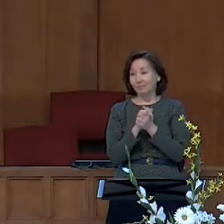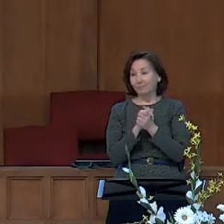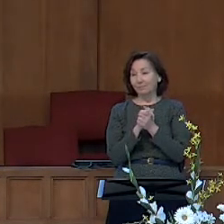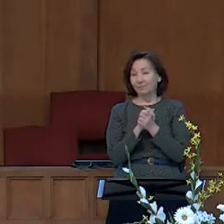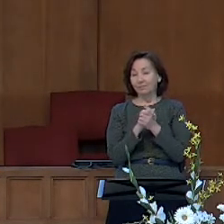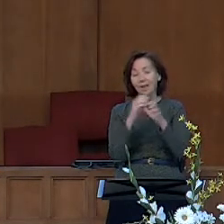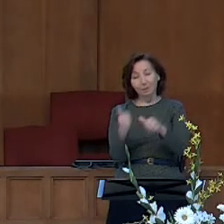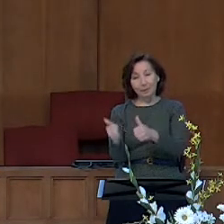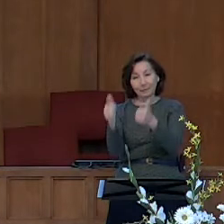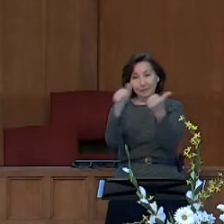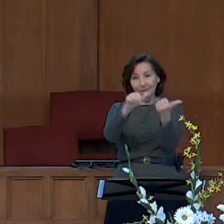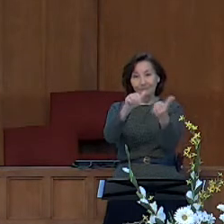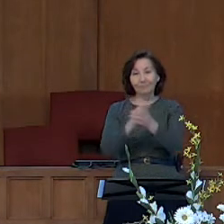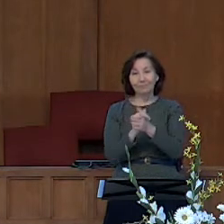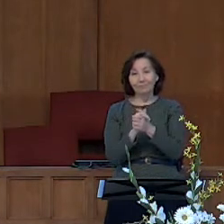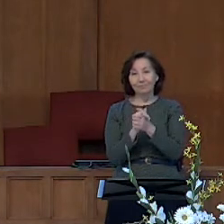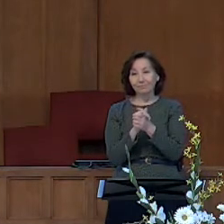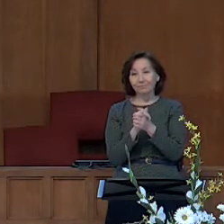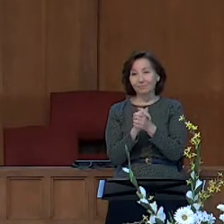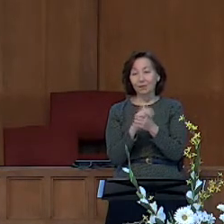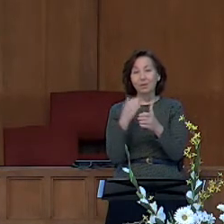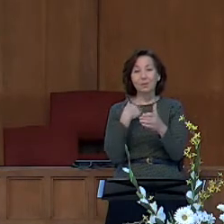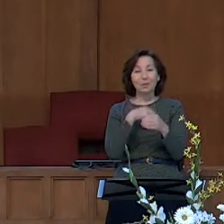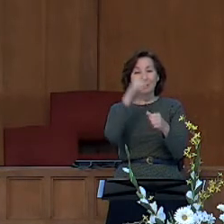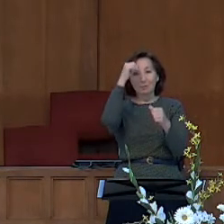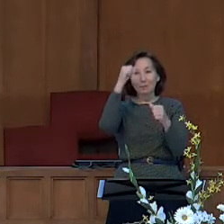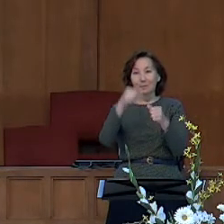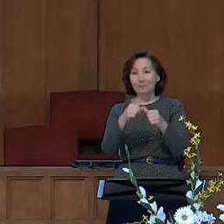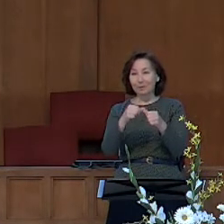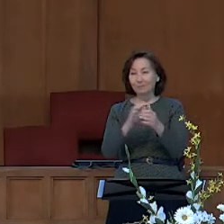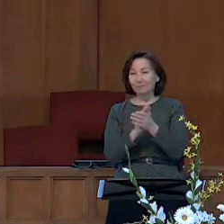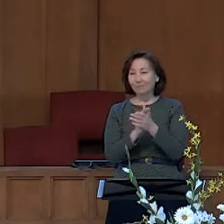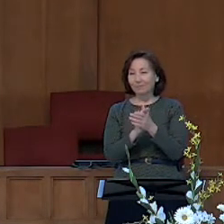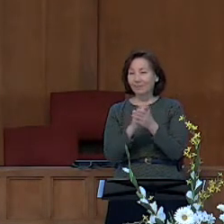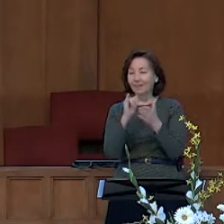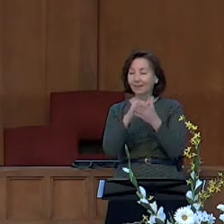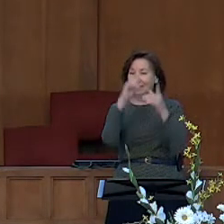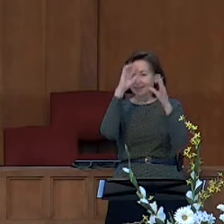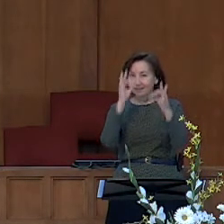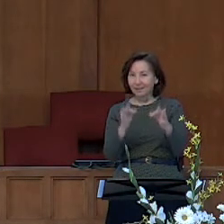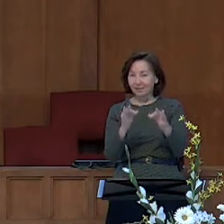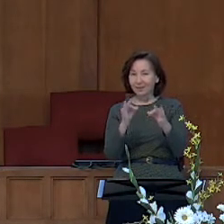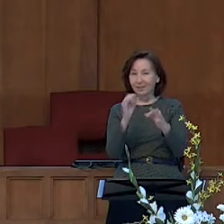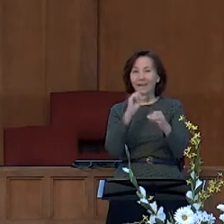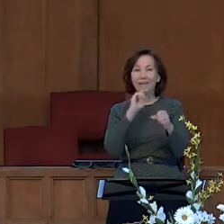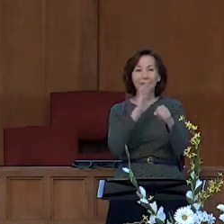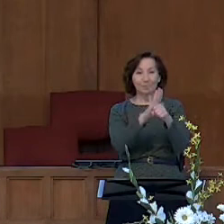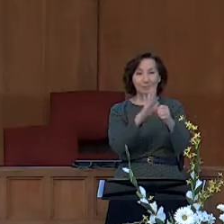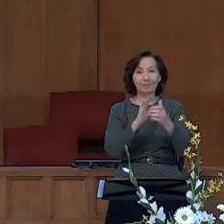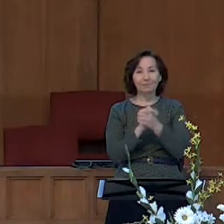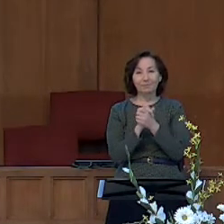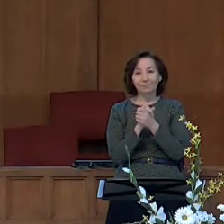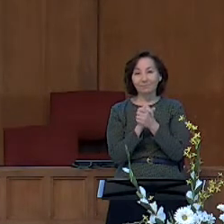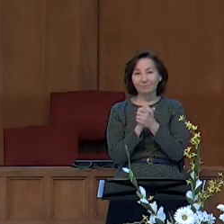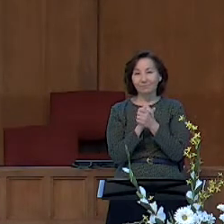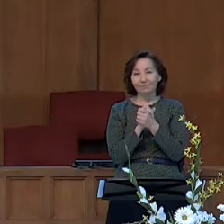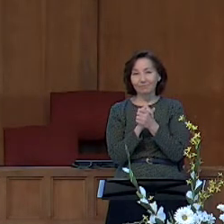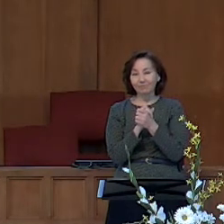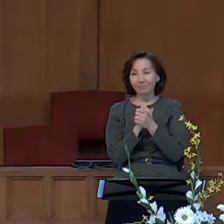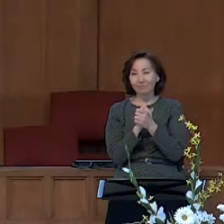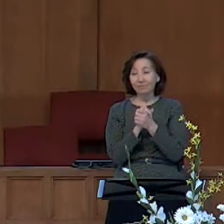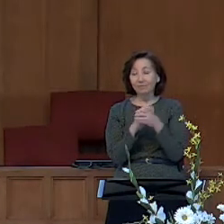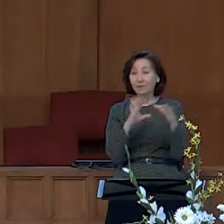our baptism. We get to remember that decision and that commitment. In